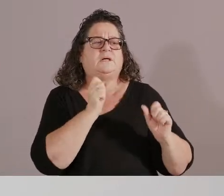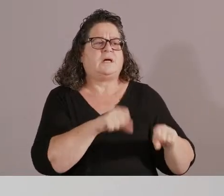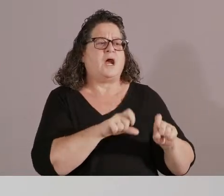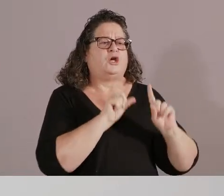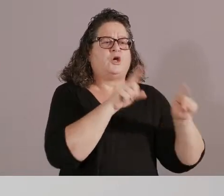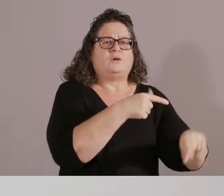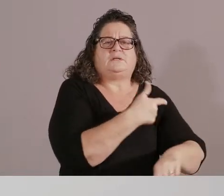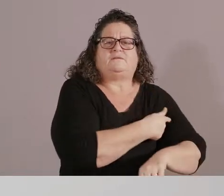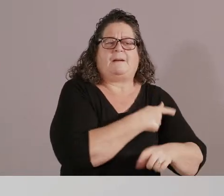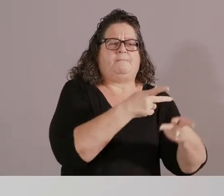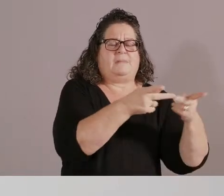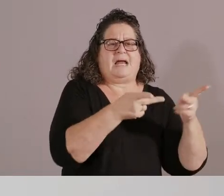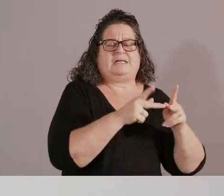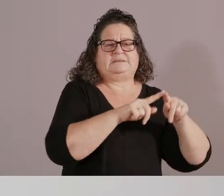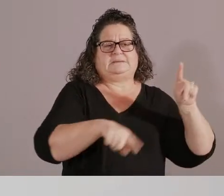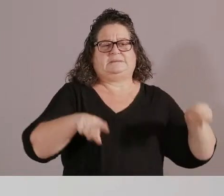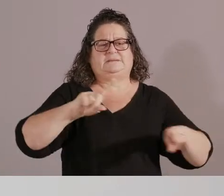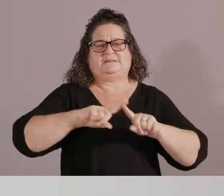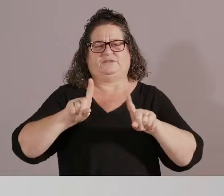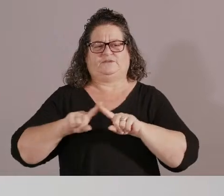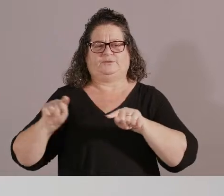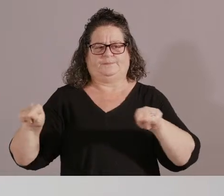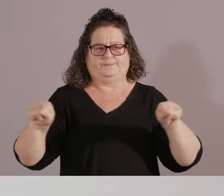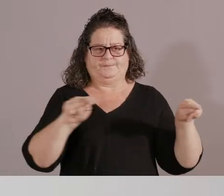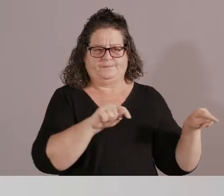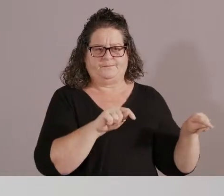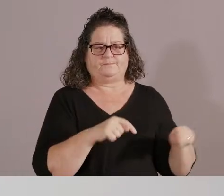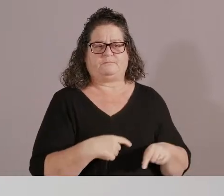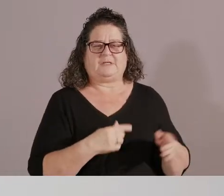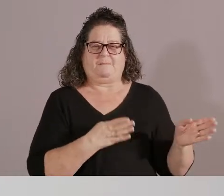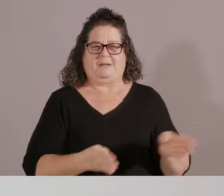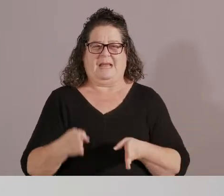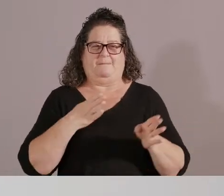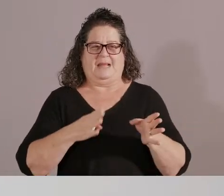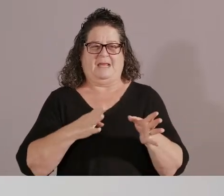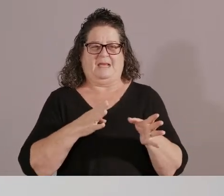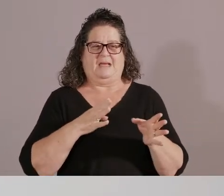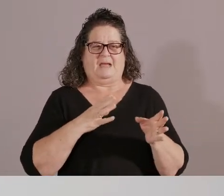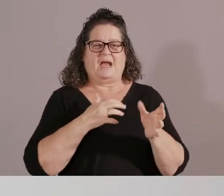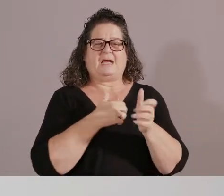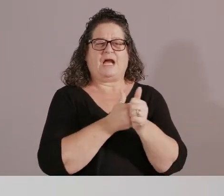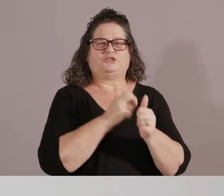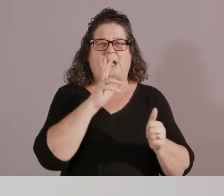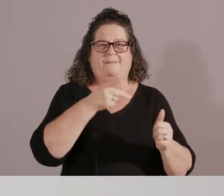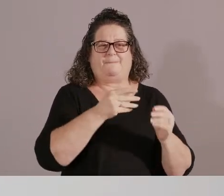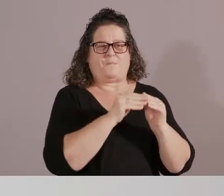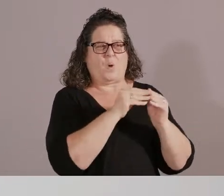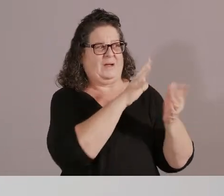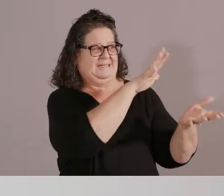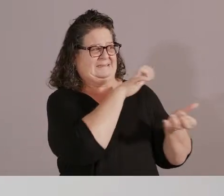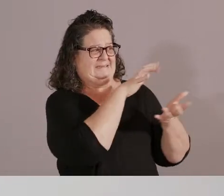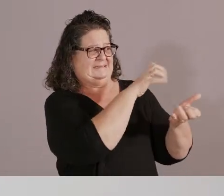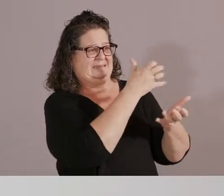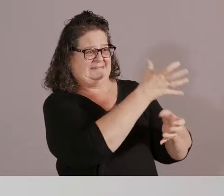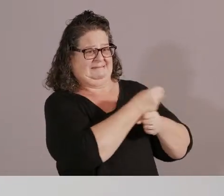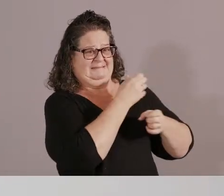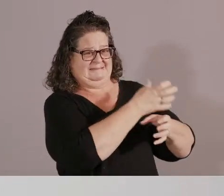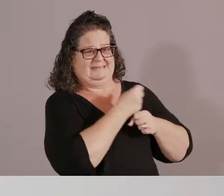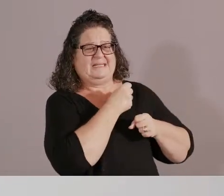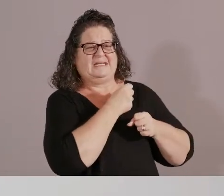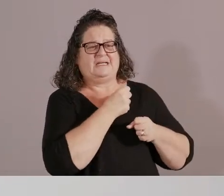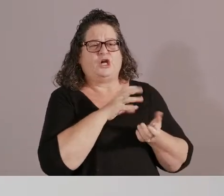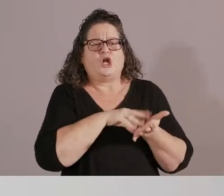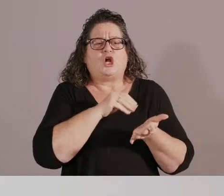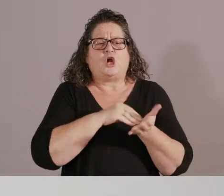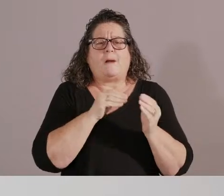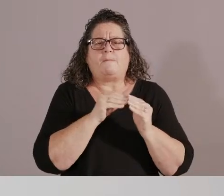So we continue to update our plan for Arizona as new vaccine is approved and as we learn more from our federal partners. So I'm going to provide an